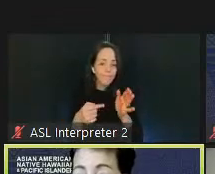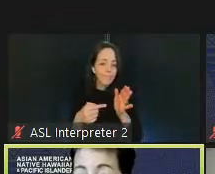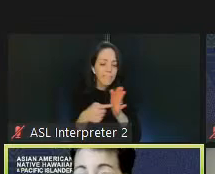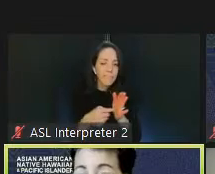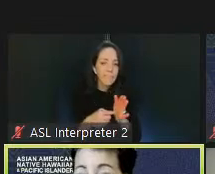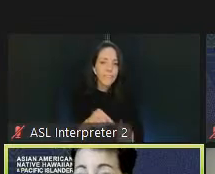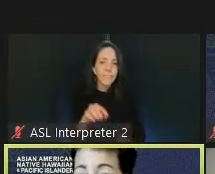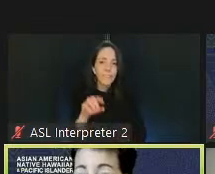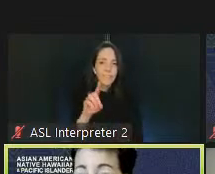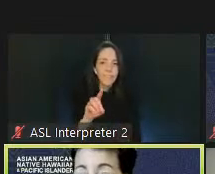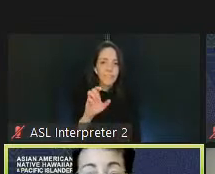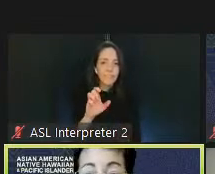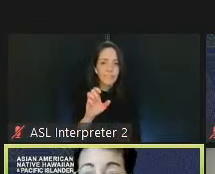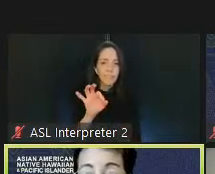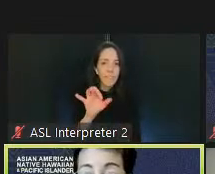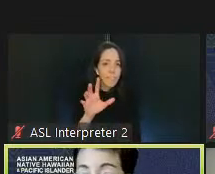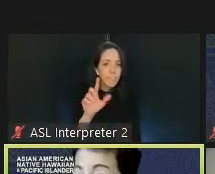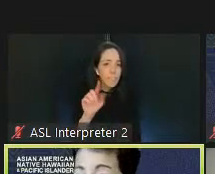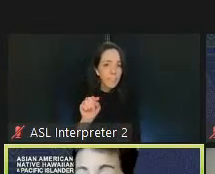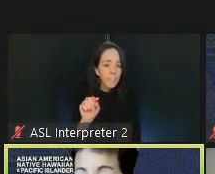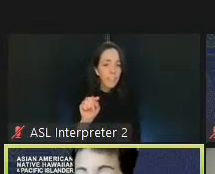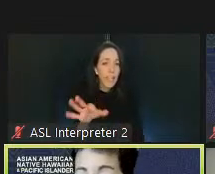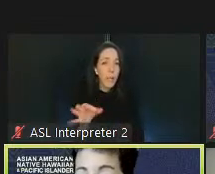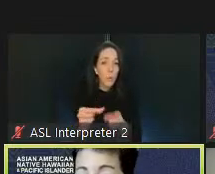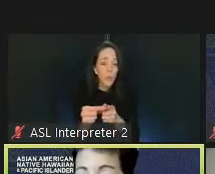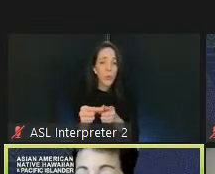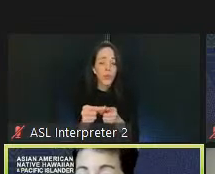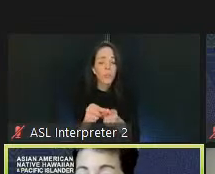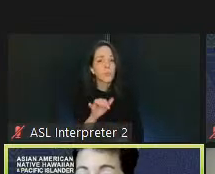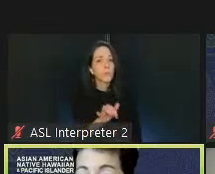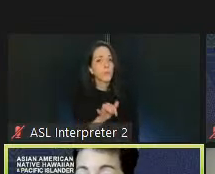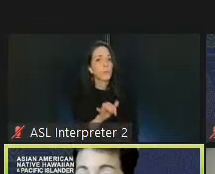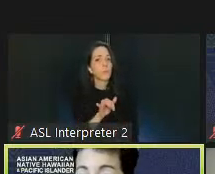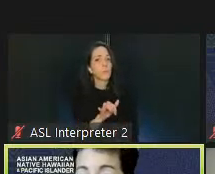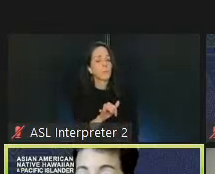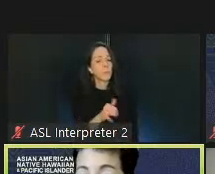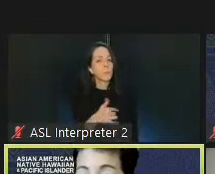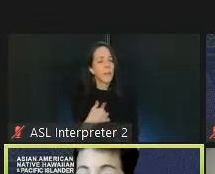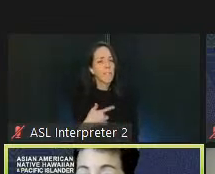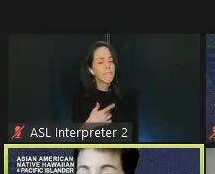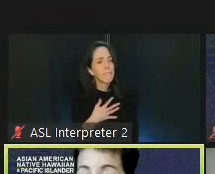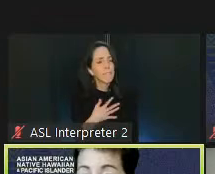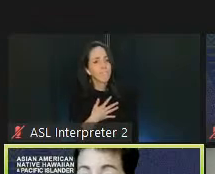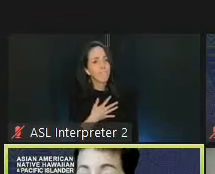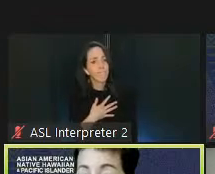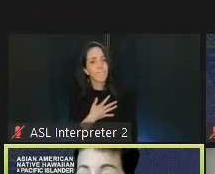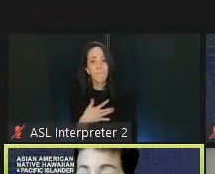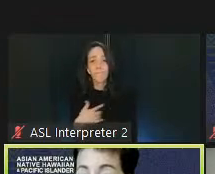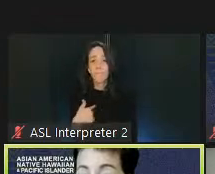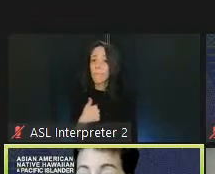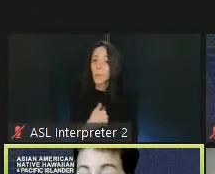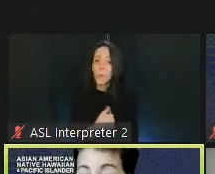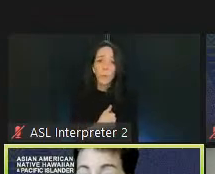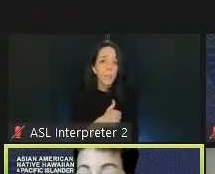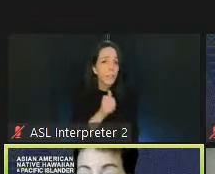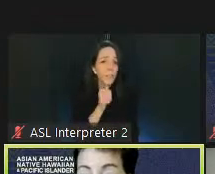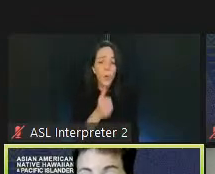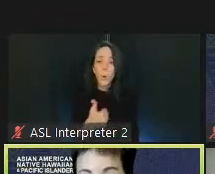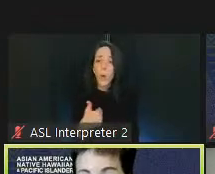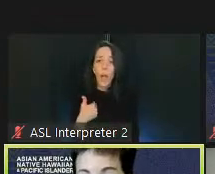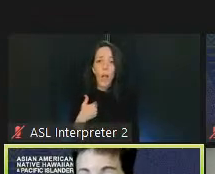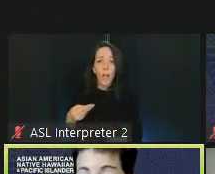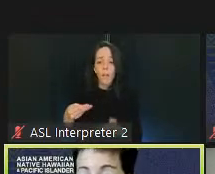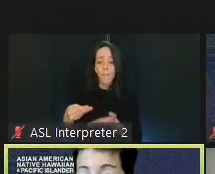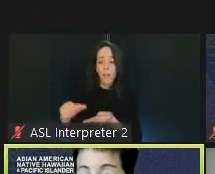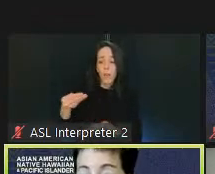because we don't have a proposed budget that's